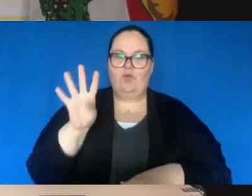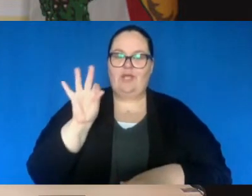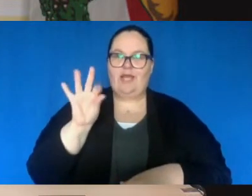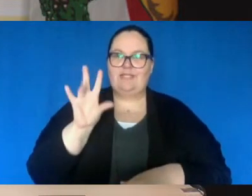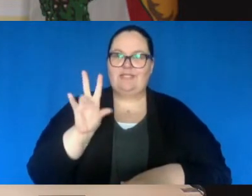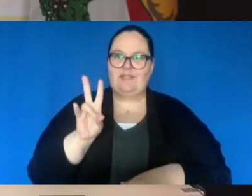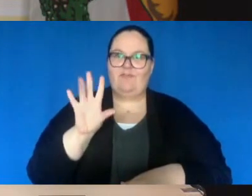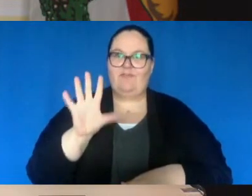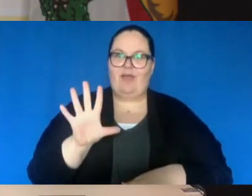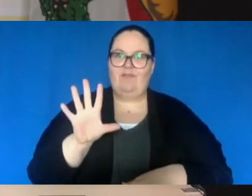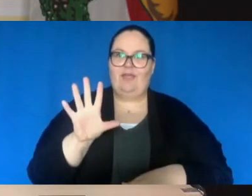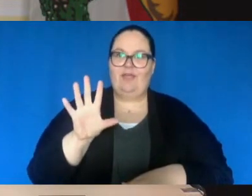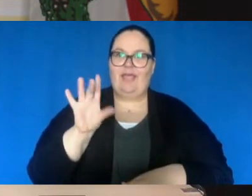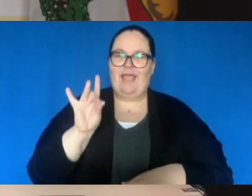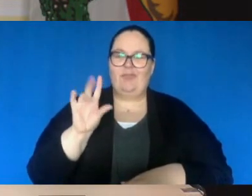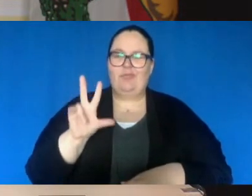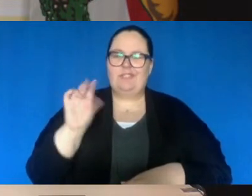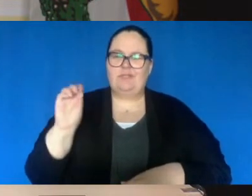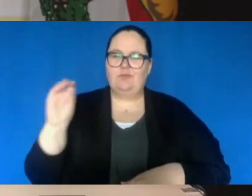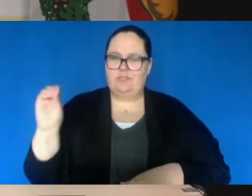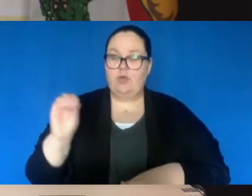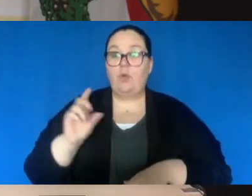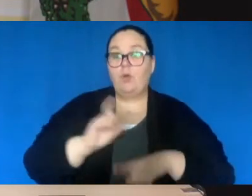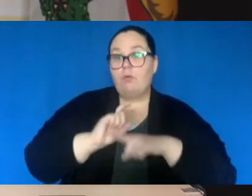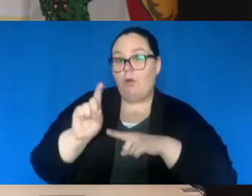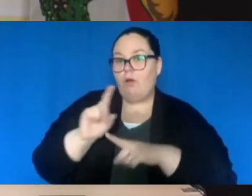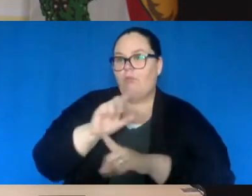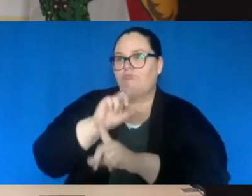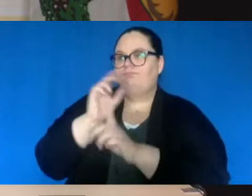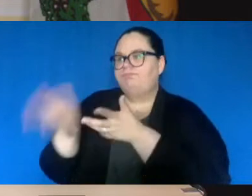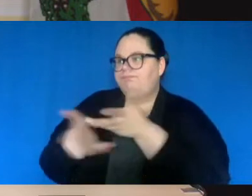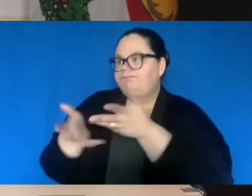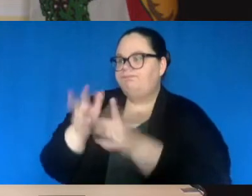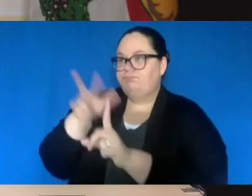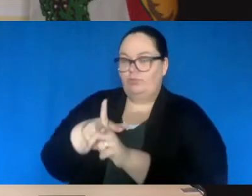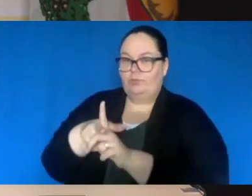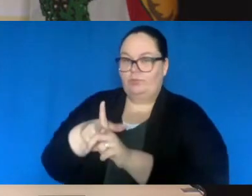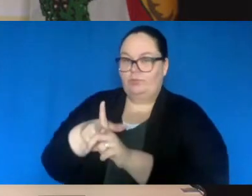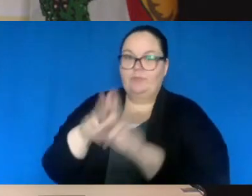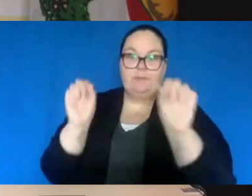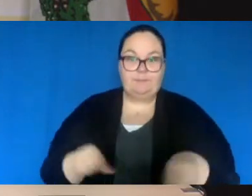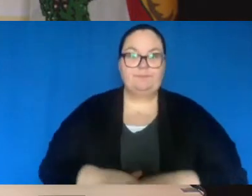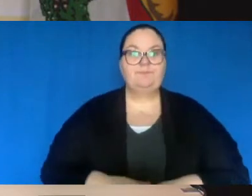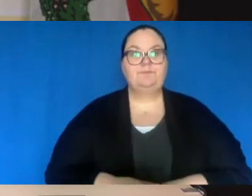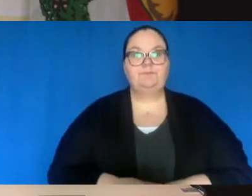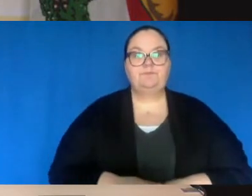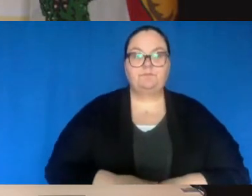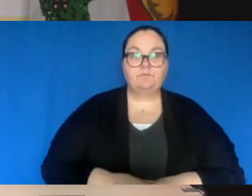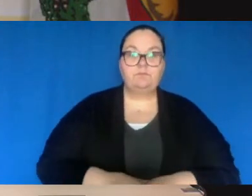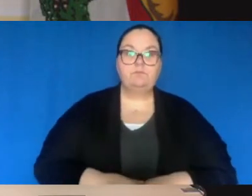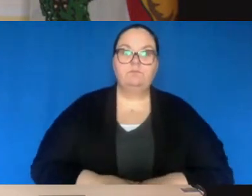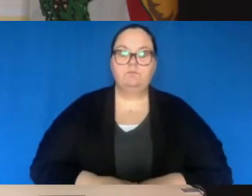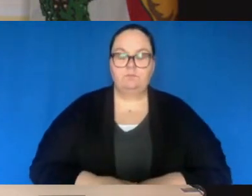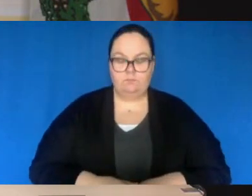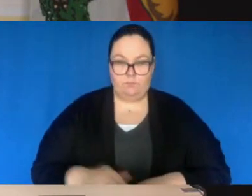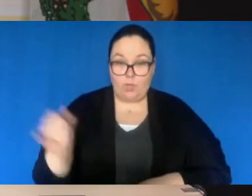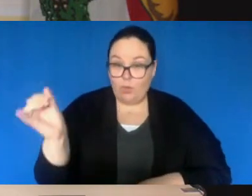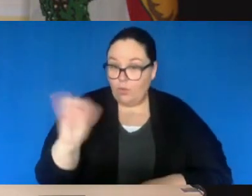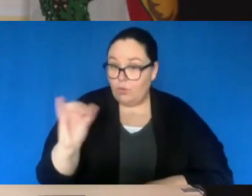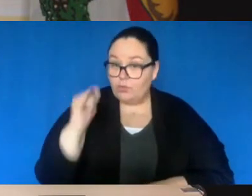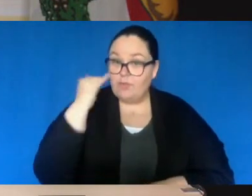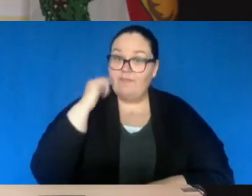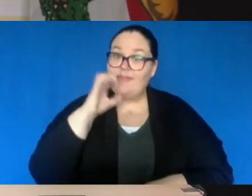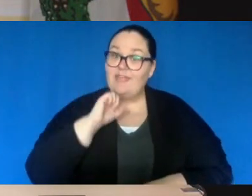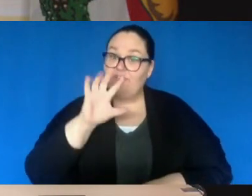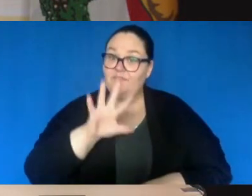1-844-975-3303 line to speak to a booking clerk. I also want to remind individuals that if you're over the age of